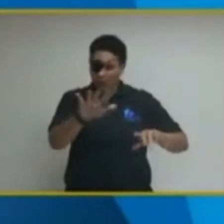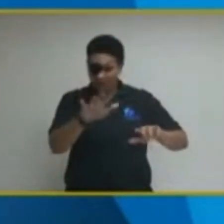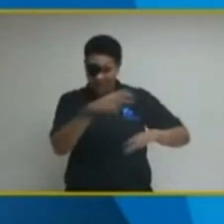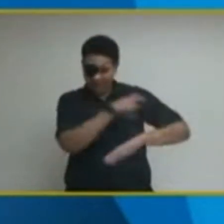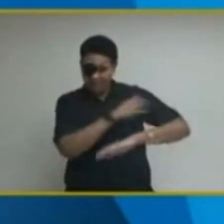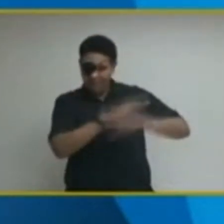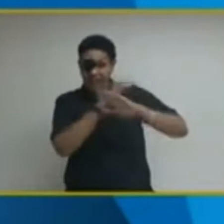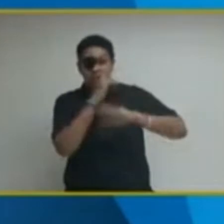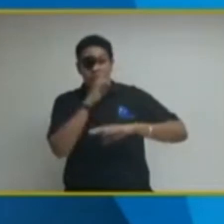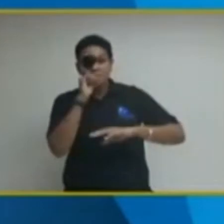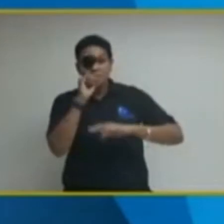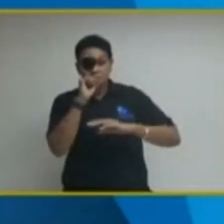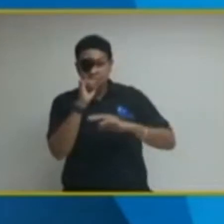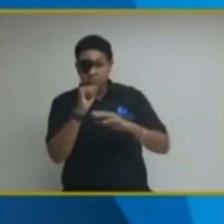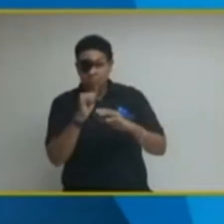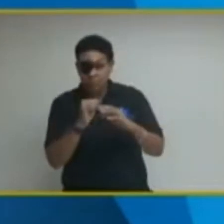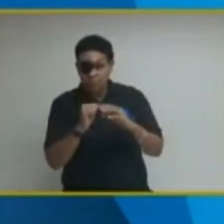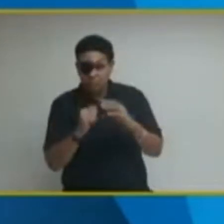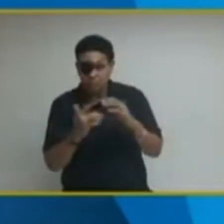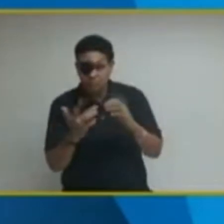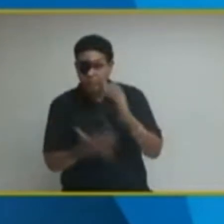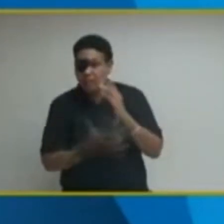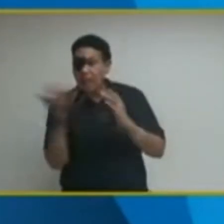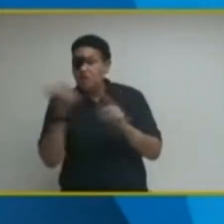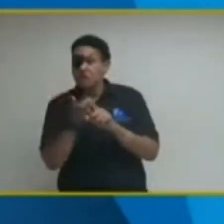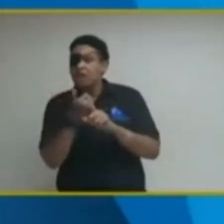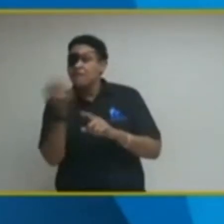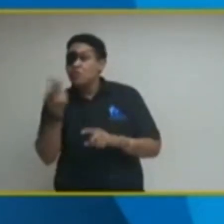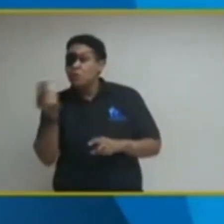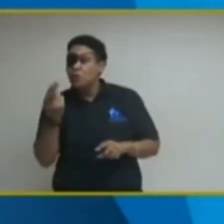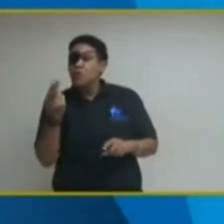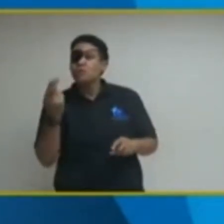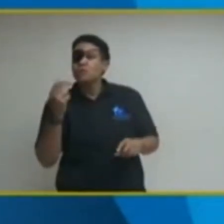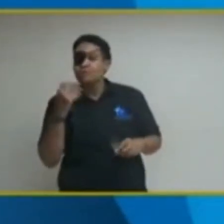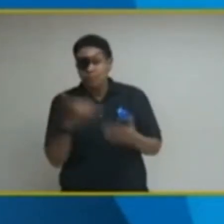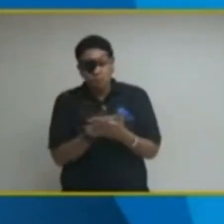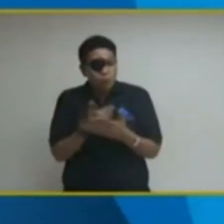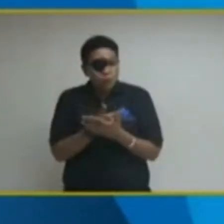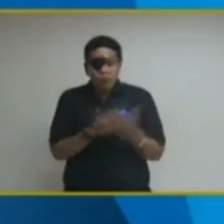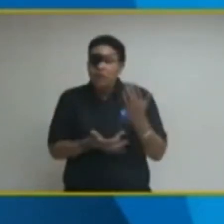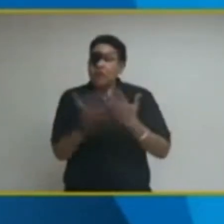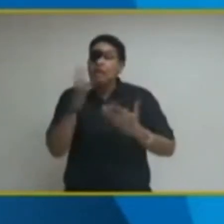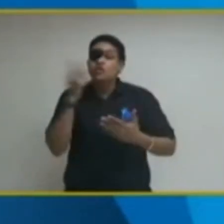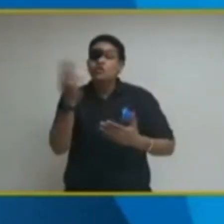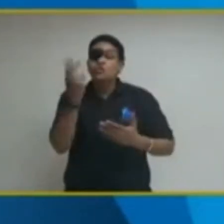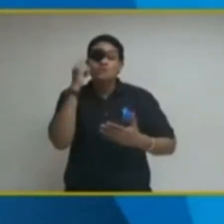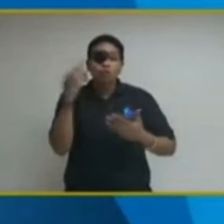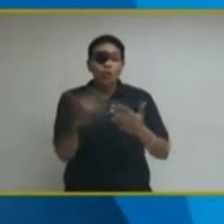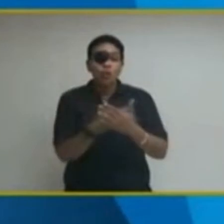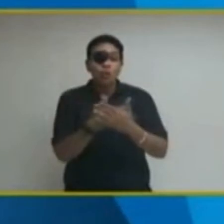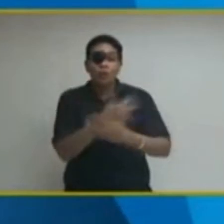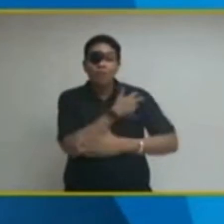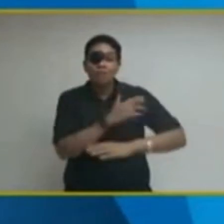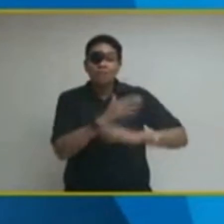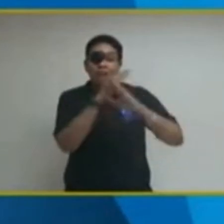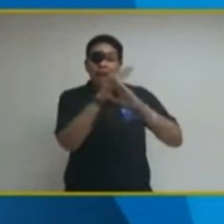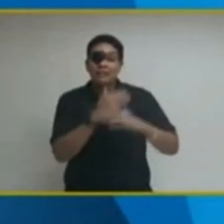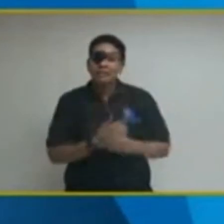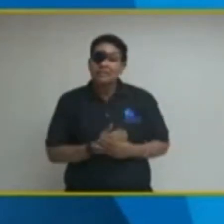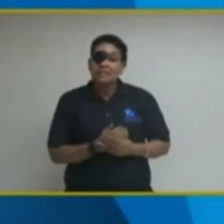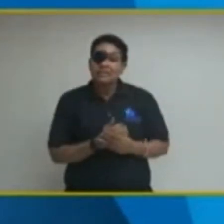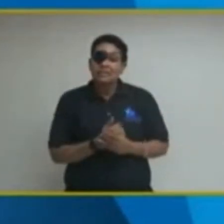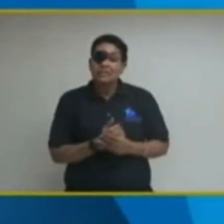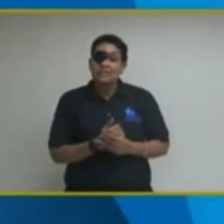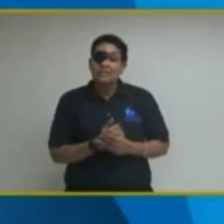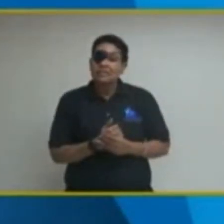that have been used in the last decades for the very new vaccines, and they are proved that